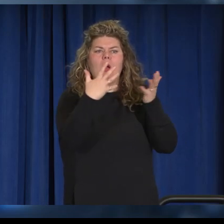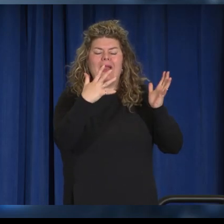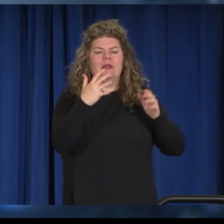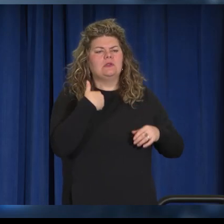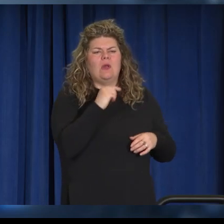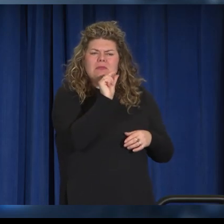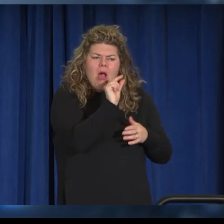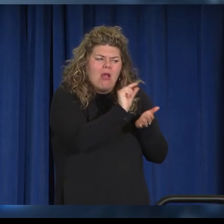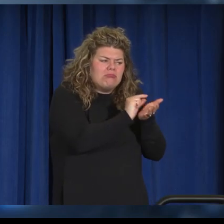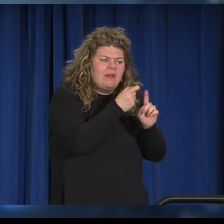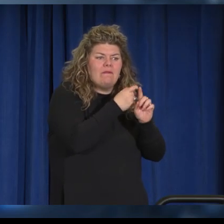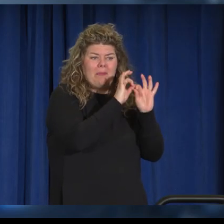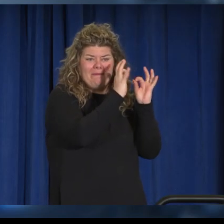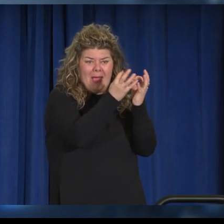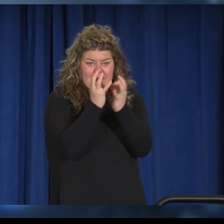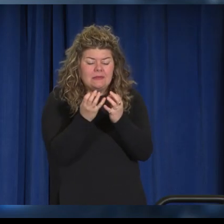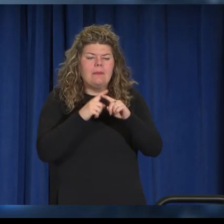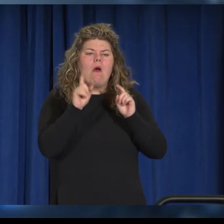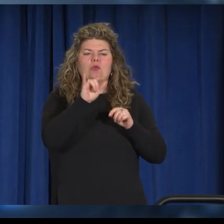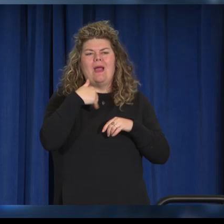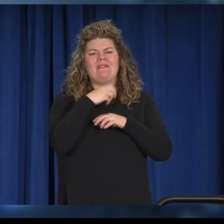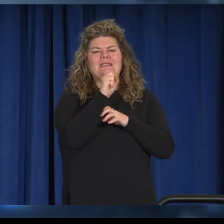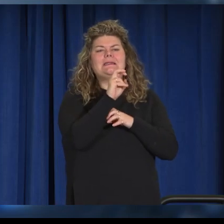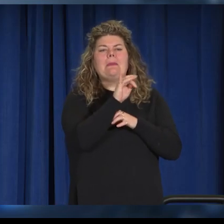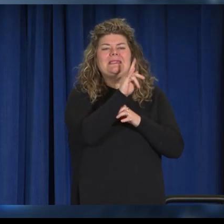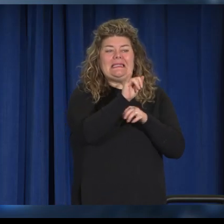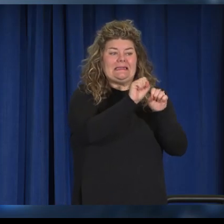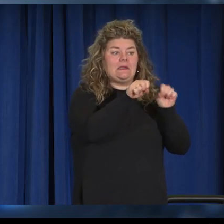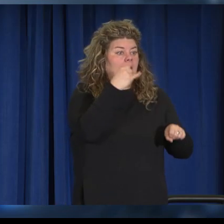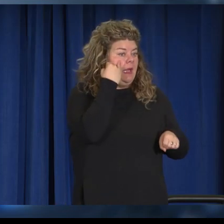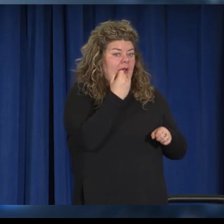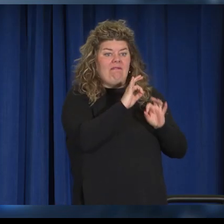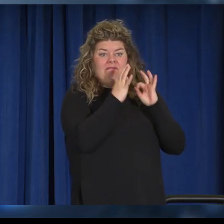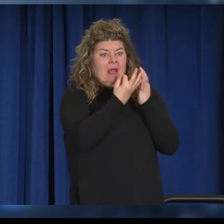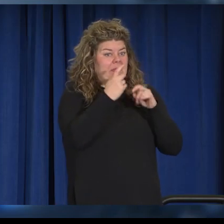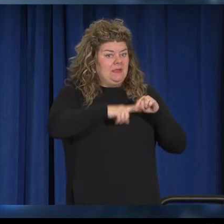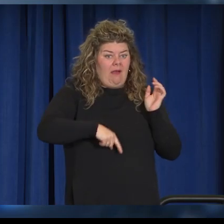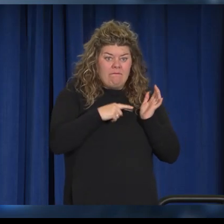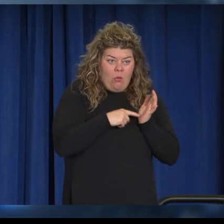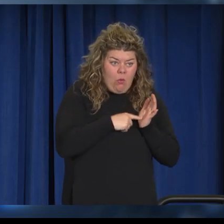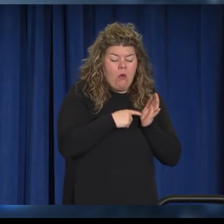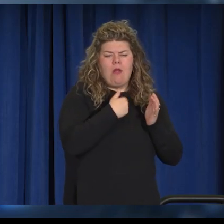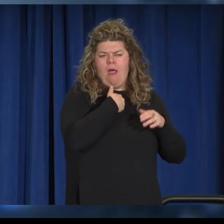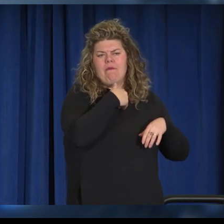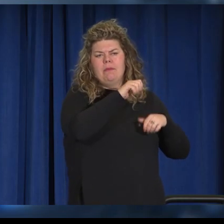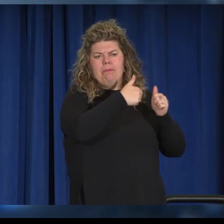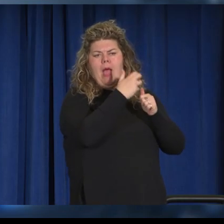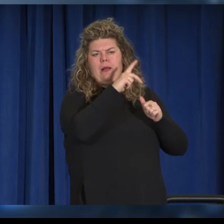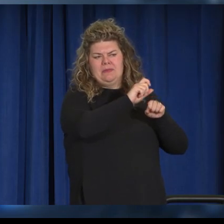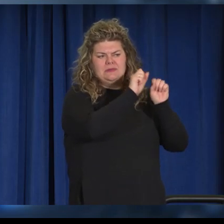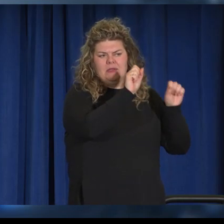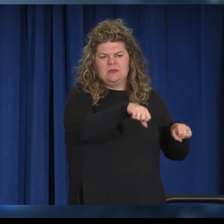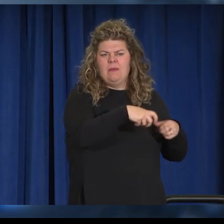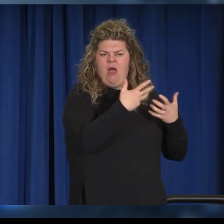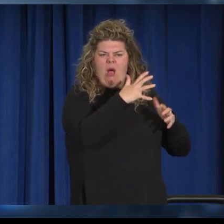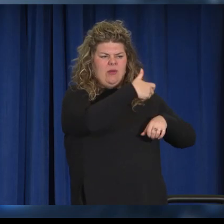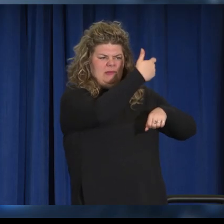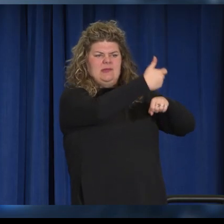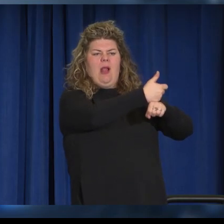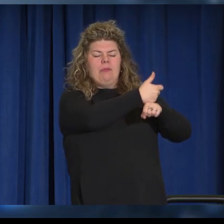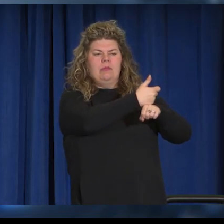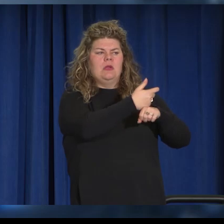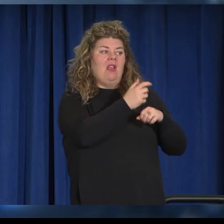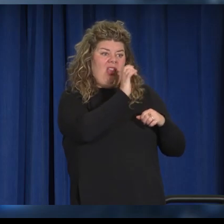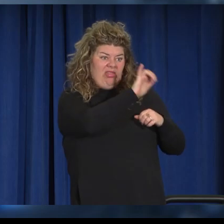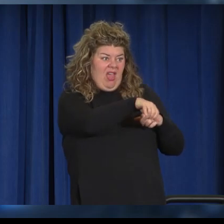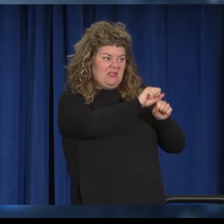families, and then having a subsidy system for families who couldn't afford that, that was really pivotal for us in showing that we're serious